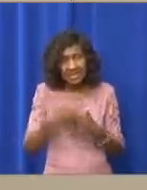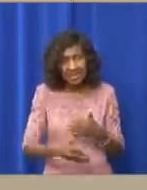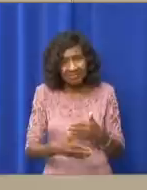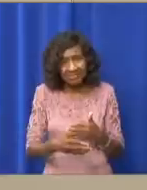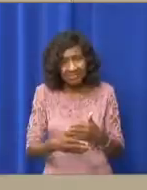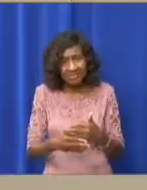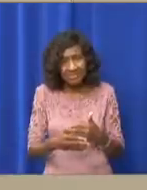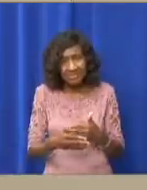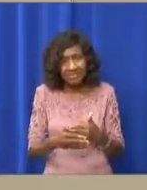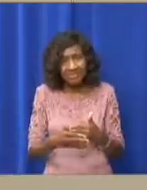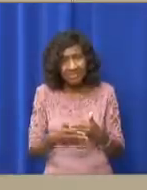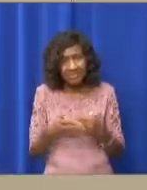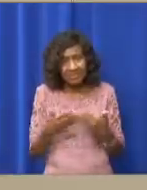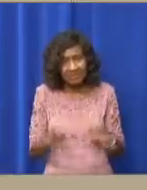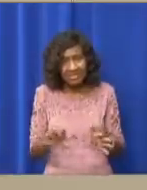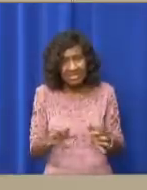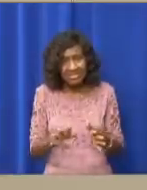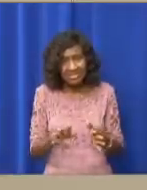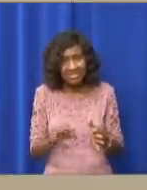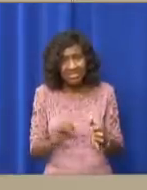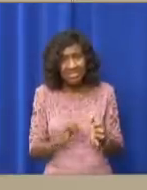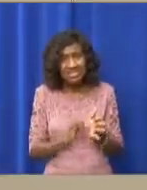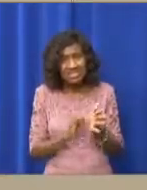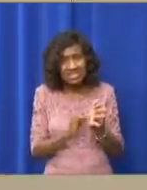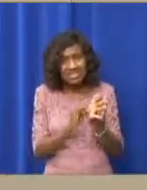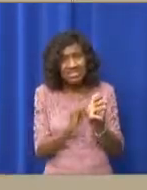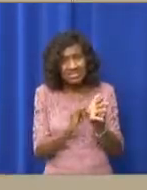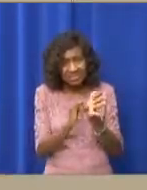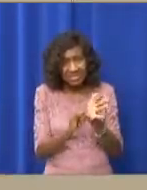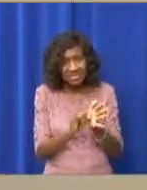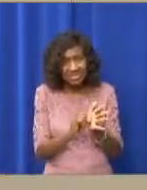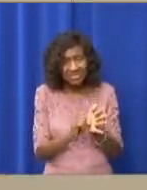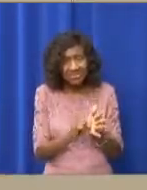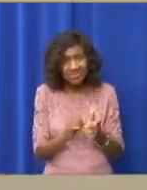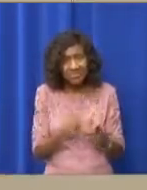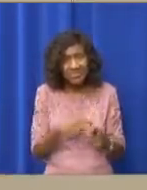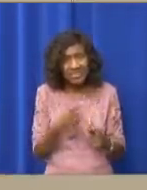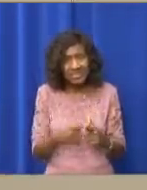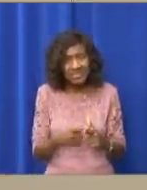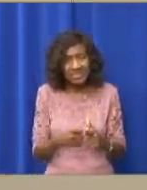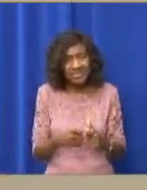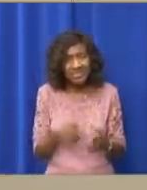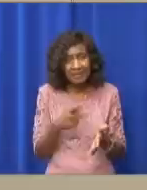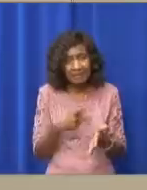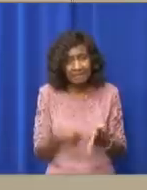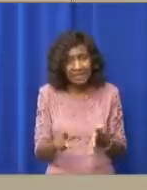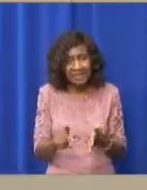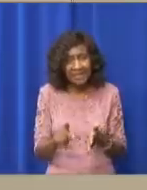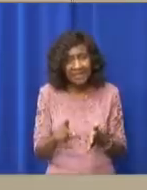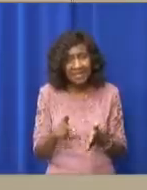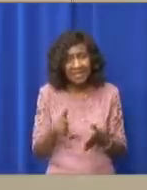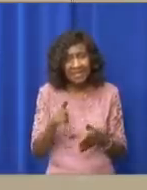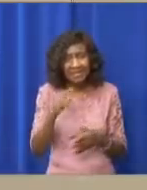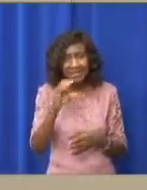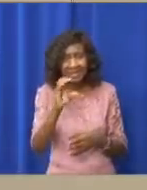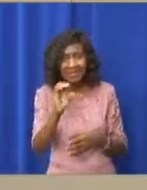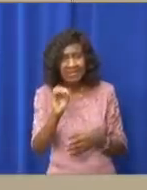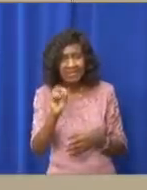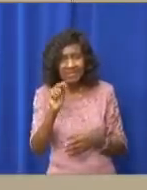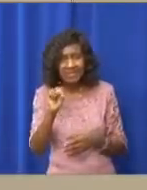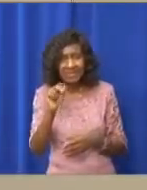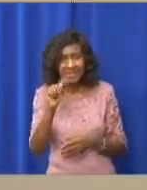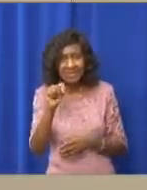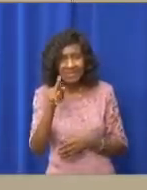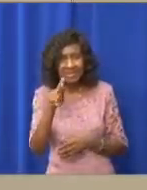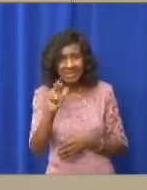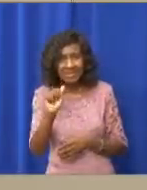you get your sign-off, those trigger payments to the contractor. And obviously, the contractor is then